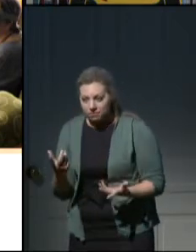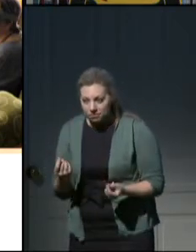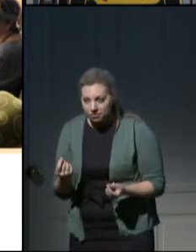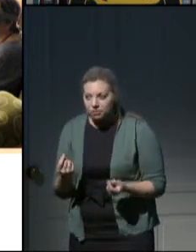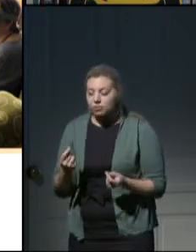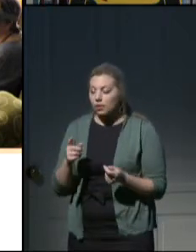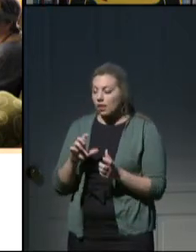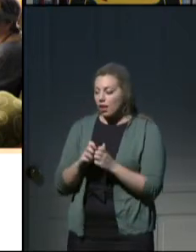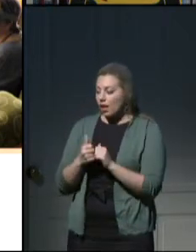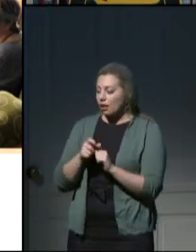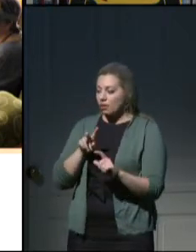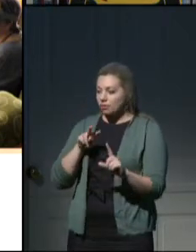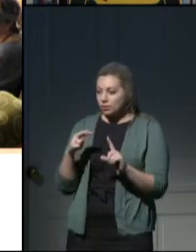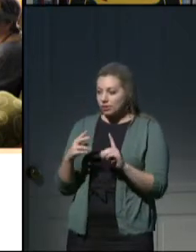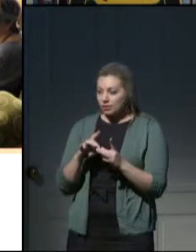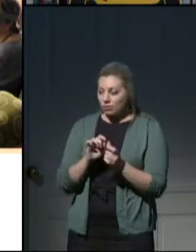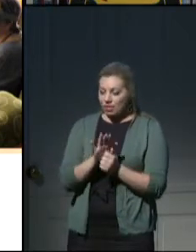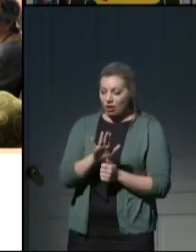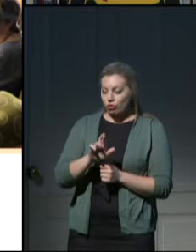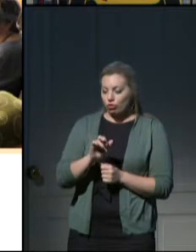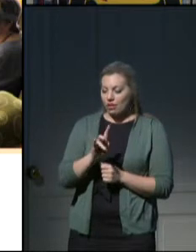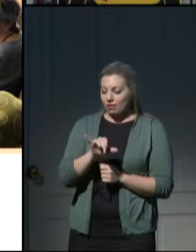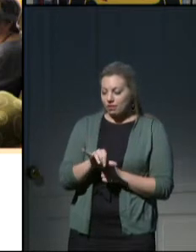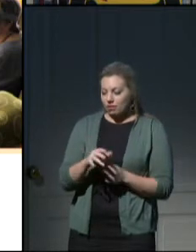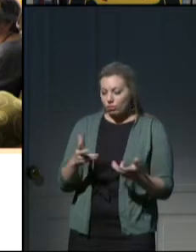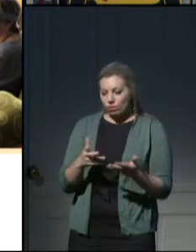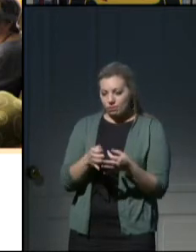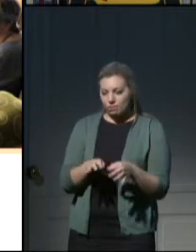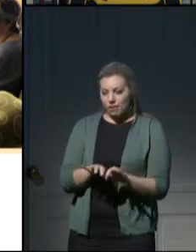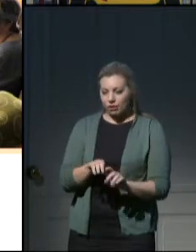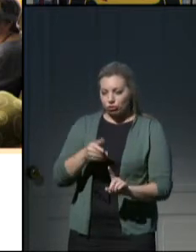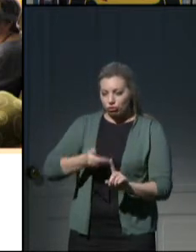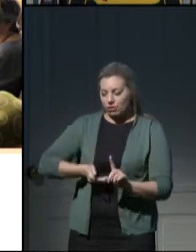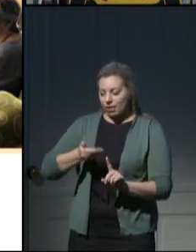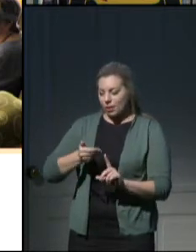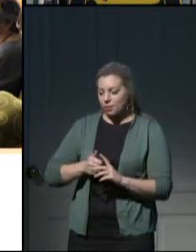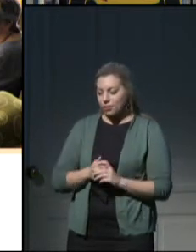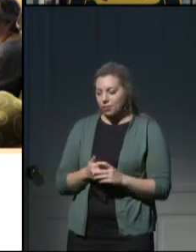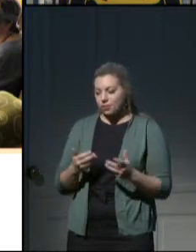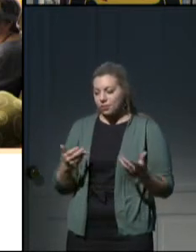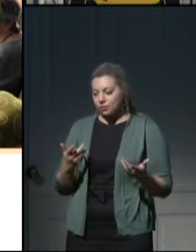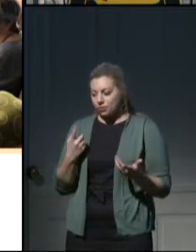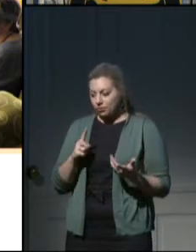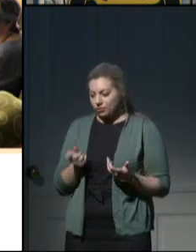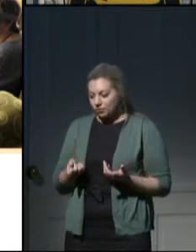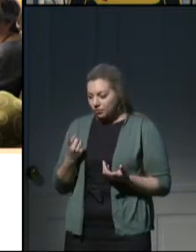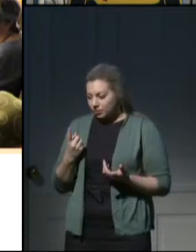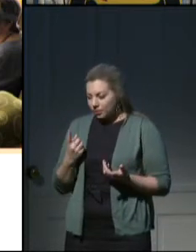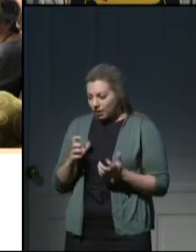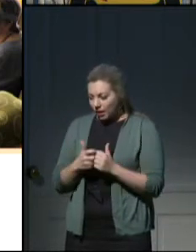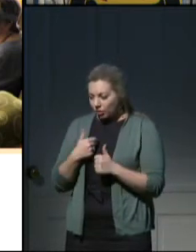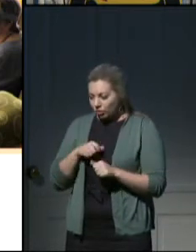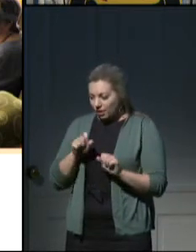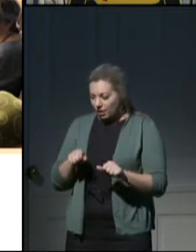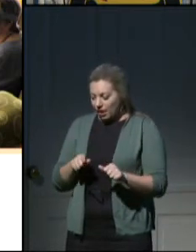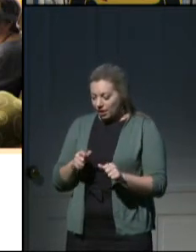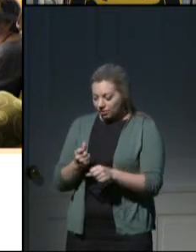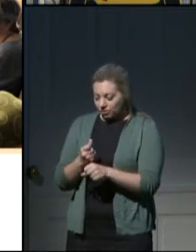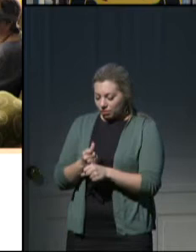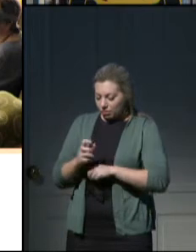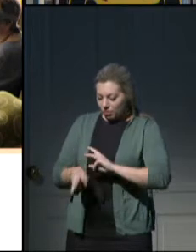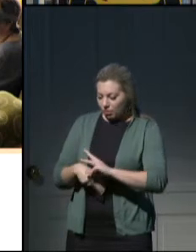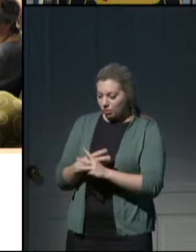people perceive virtual reality and what matters to them, to understand how we could make the